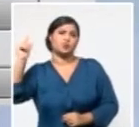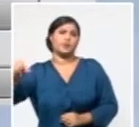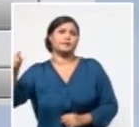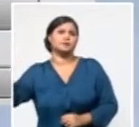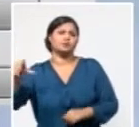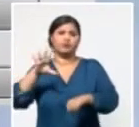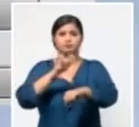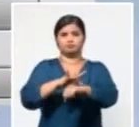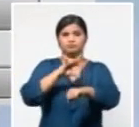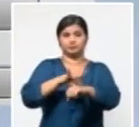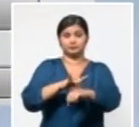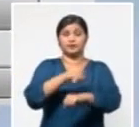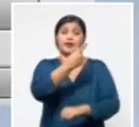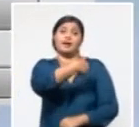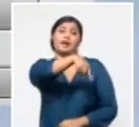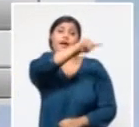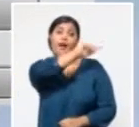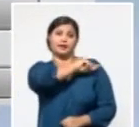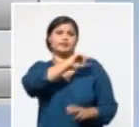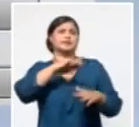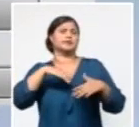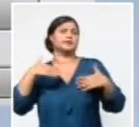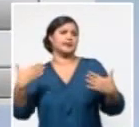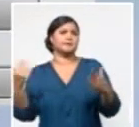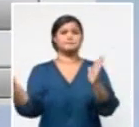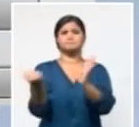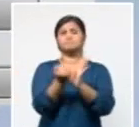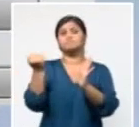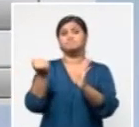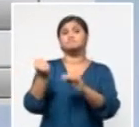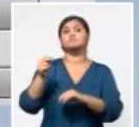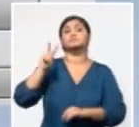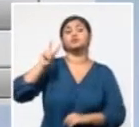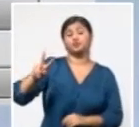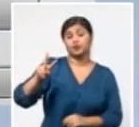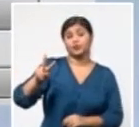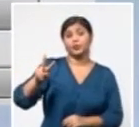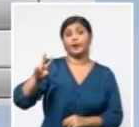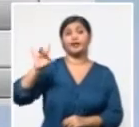12,017,118 cases, with